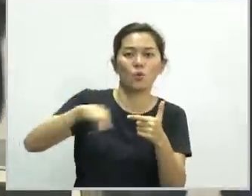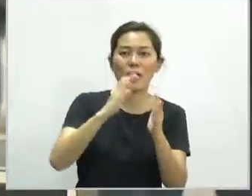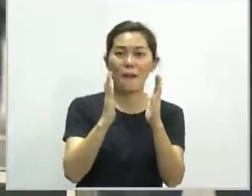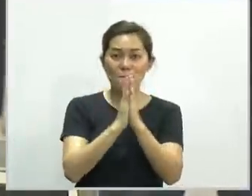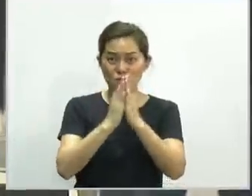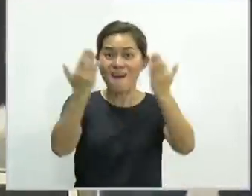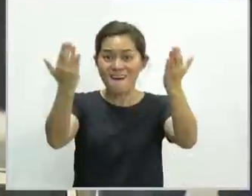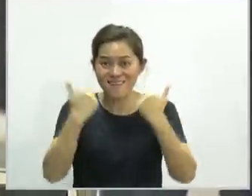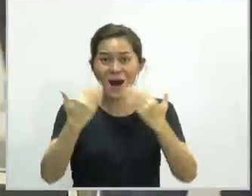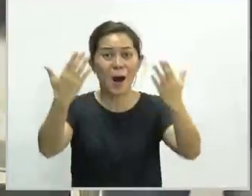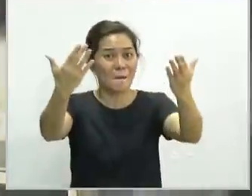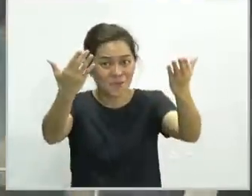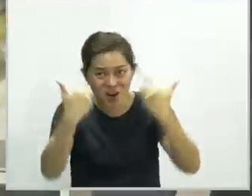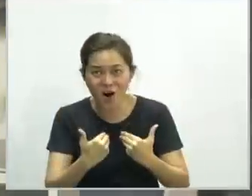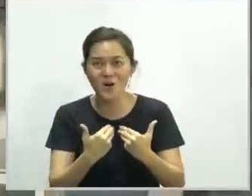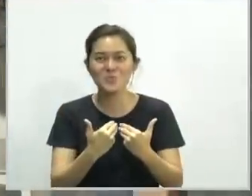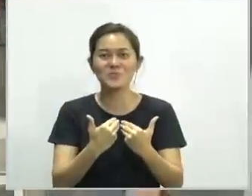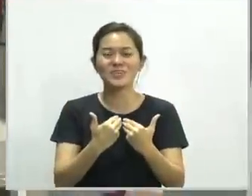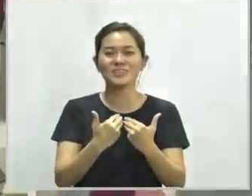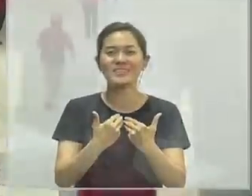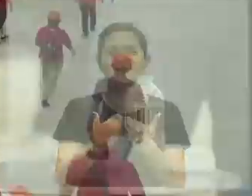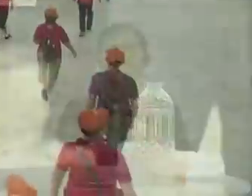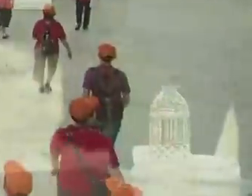Come now, come.